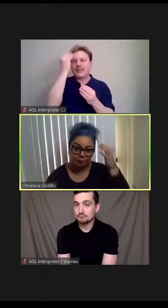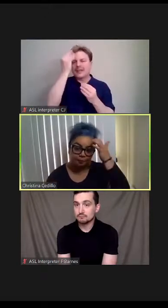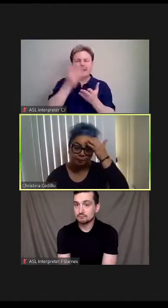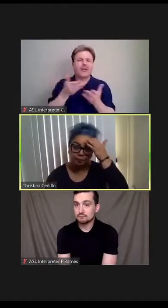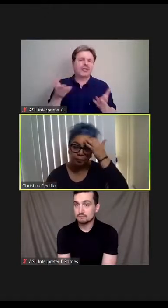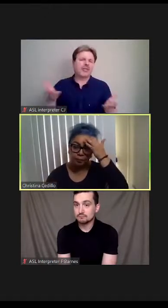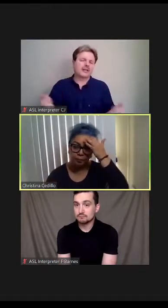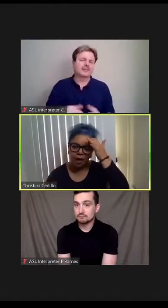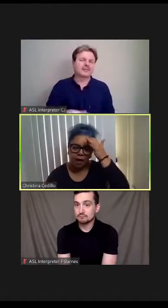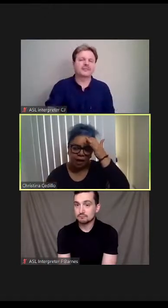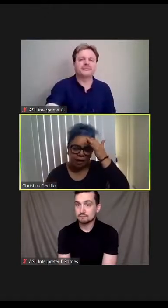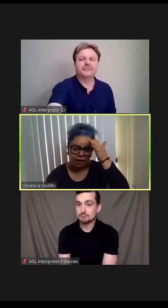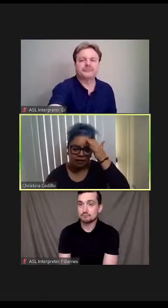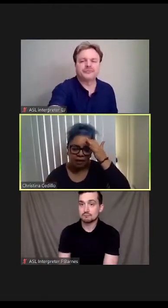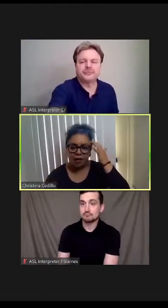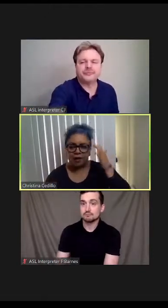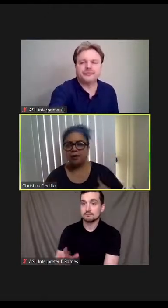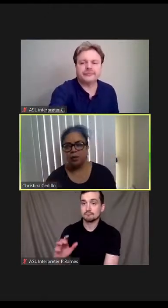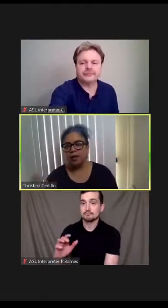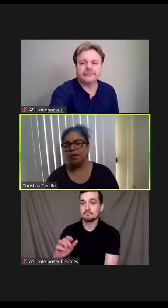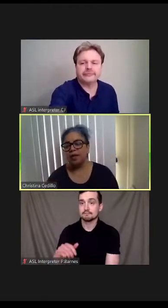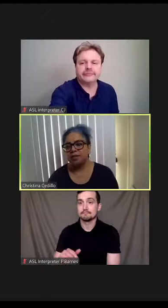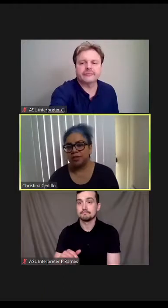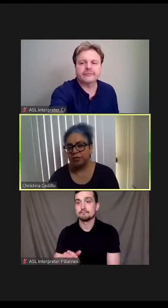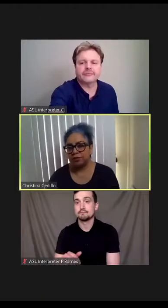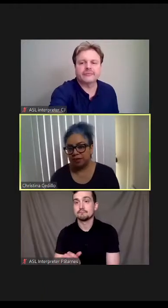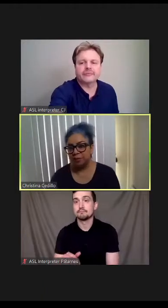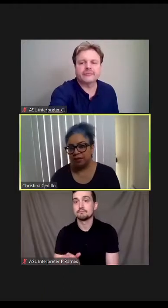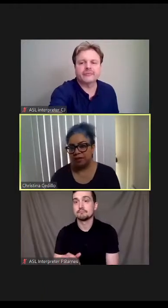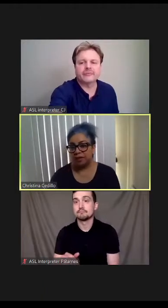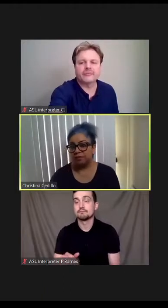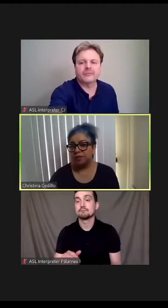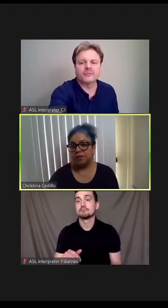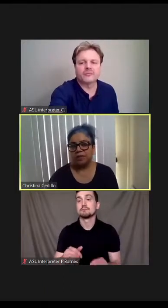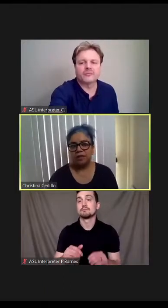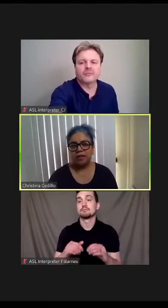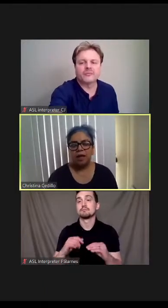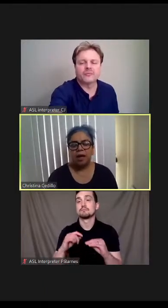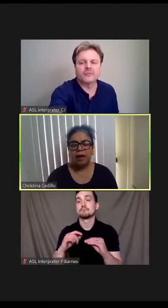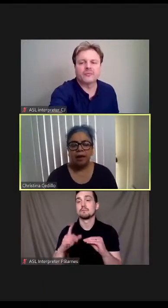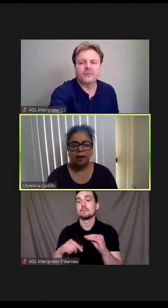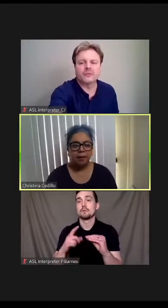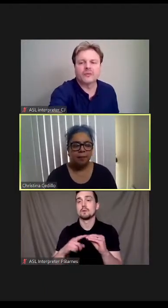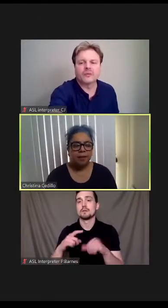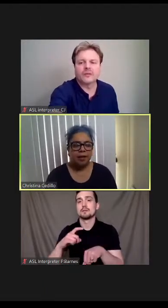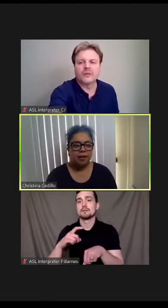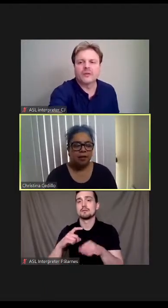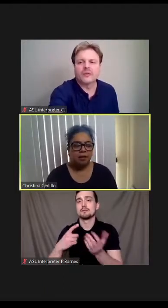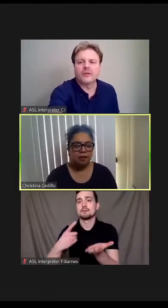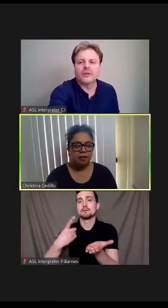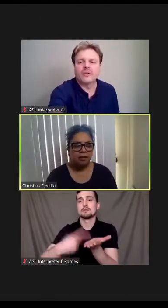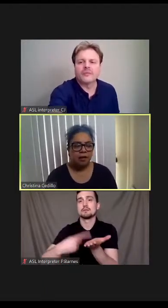things. And so I think when it comes to visibility and invisibility,